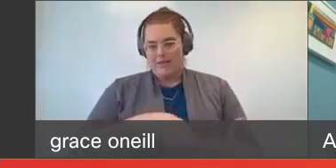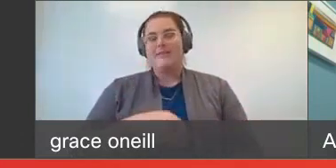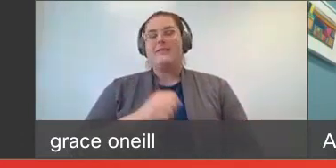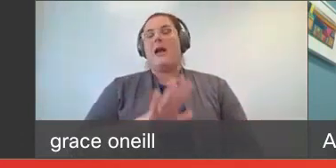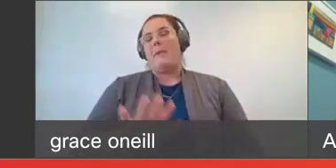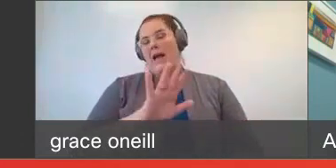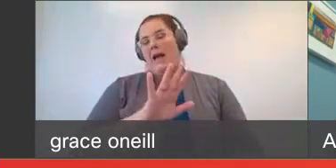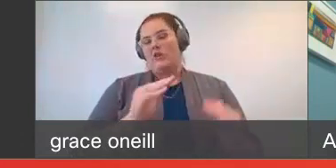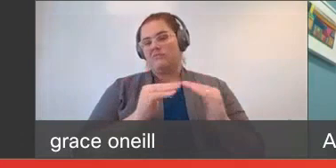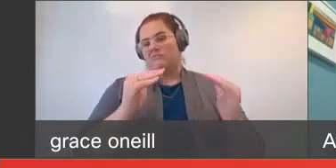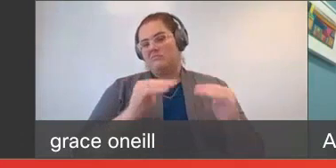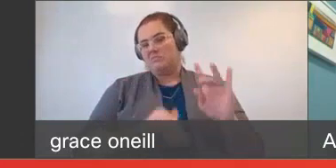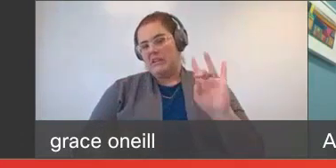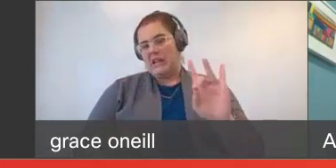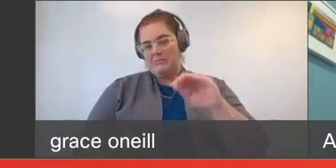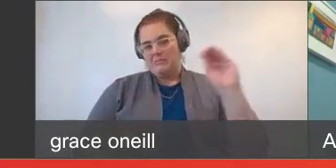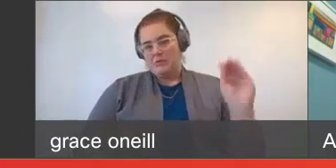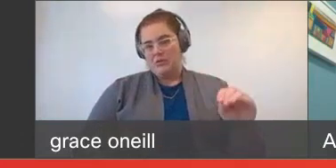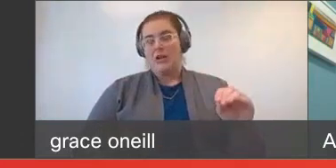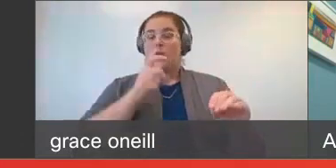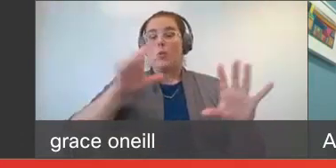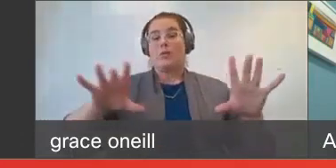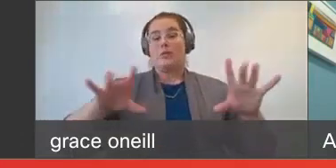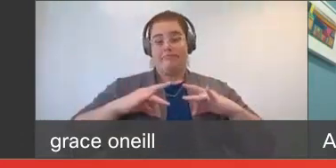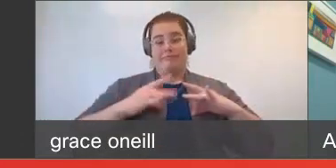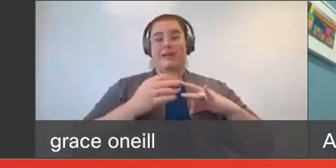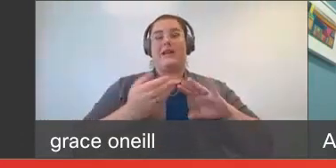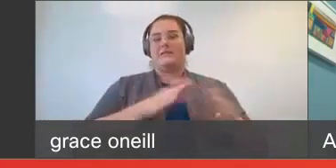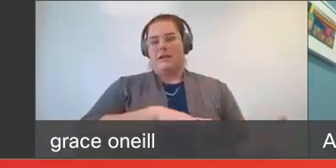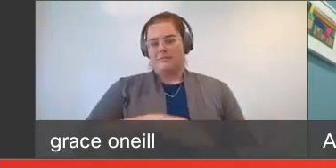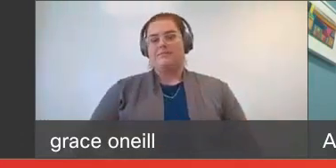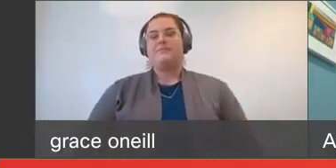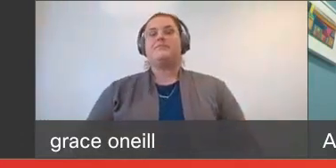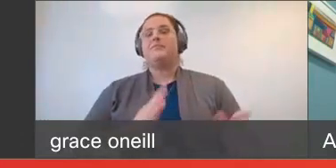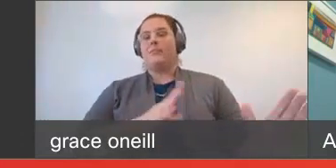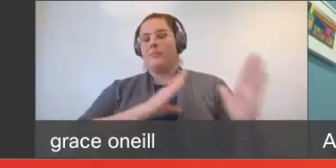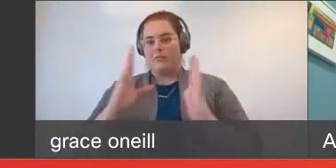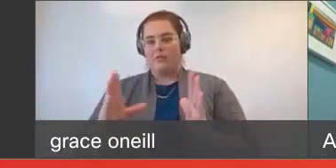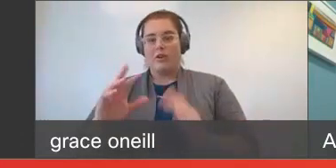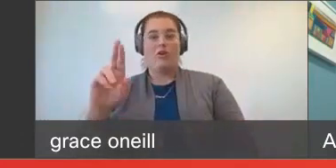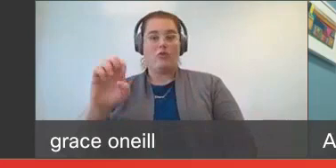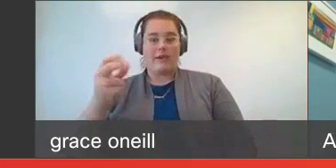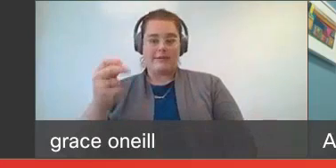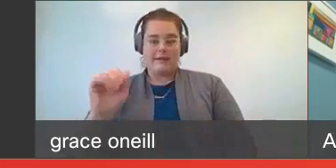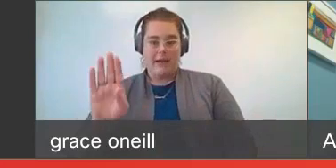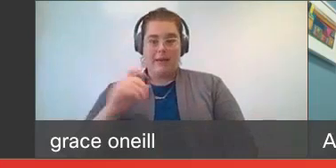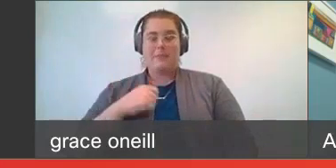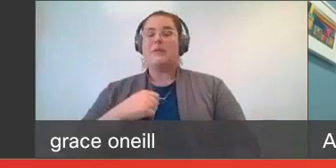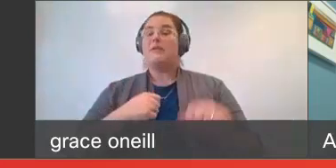who contracted COVID and then died from COVID. In residential habilitation, the 41